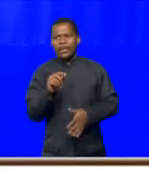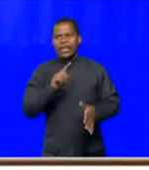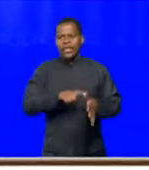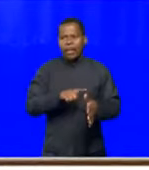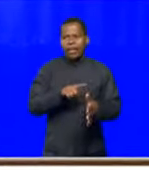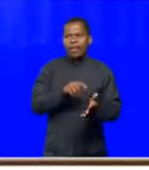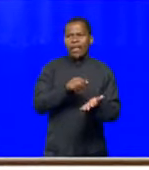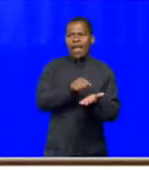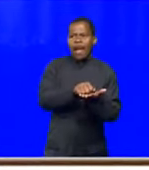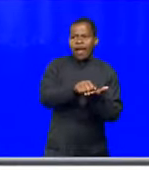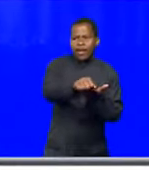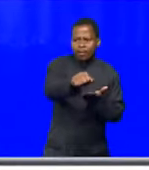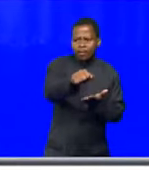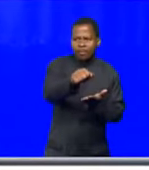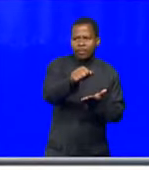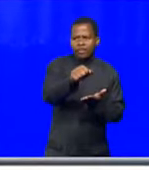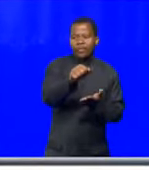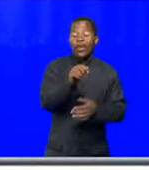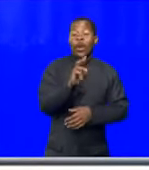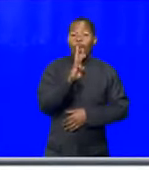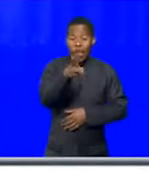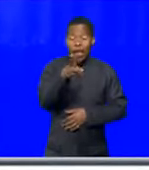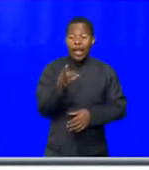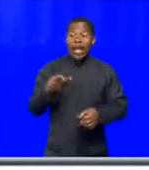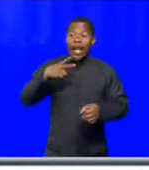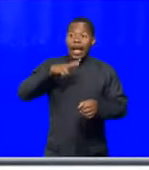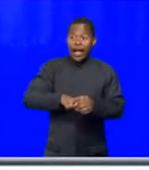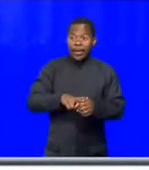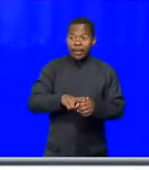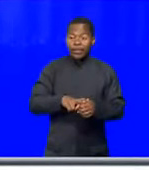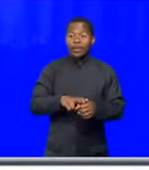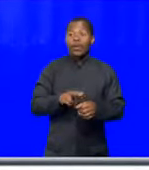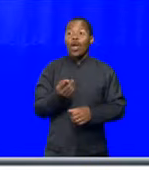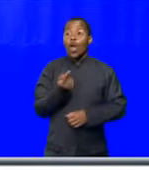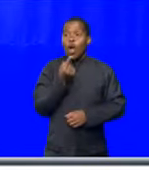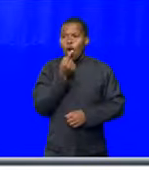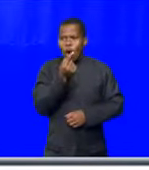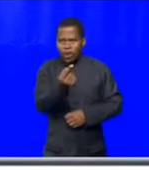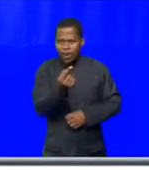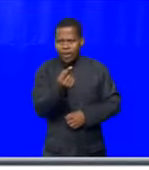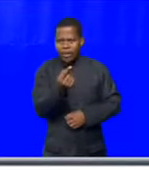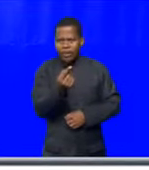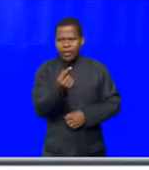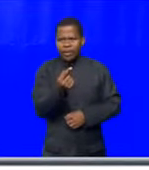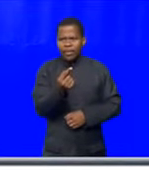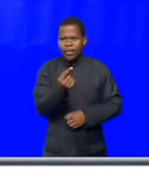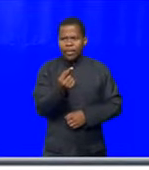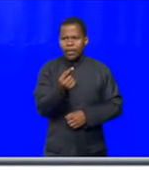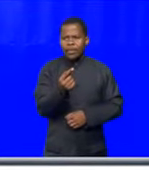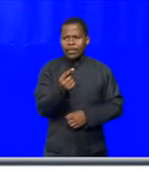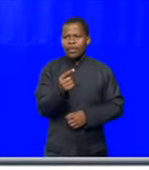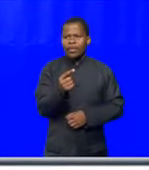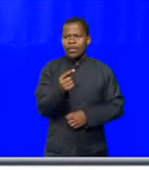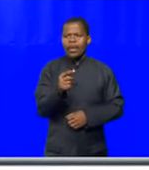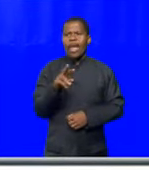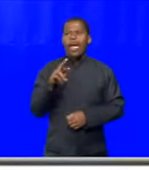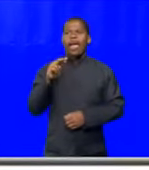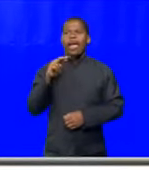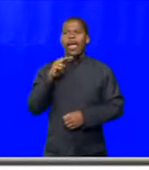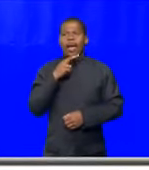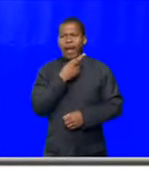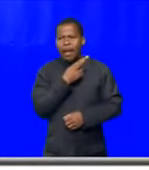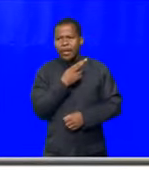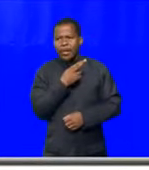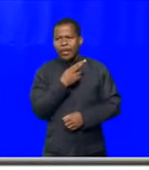and humanitarian spheres. The Deputy Prime Minister says the event marks a serious first steps towards Russia's economic and